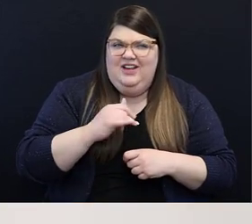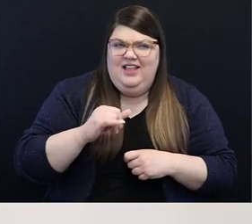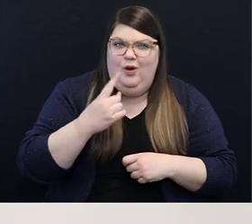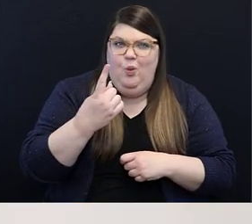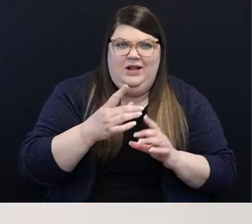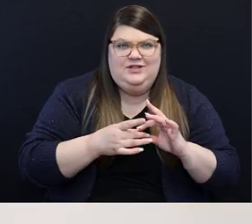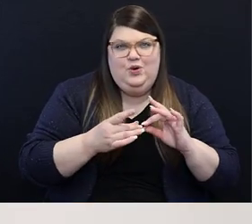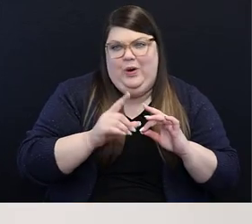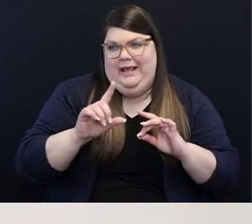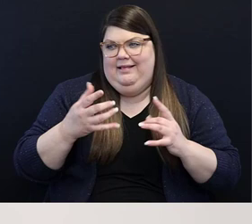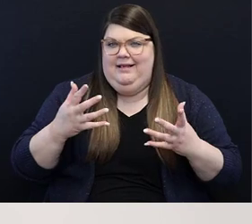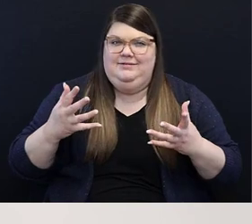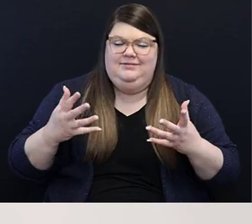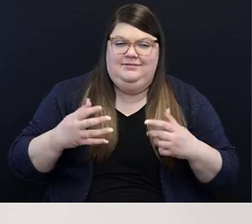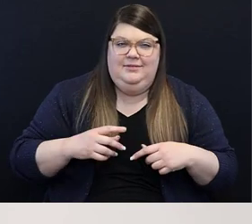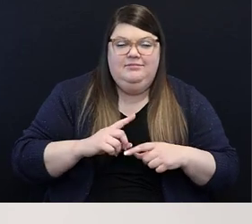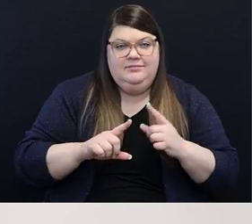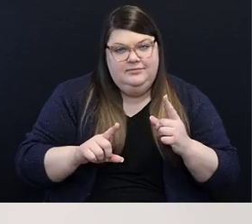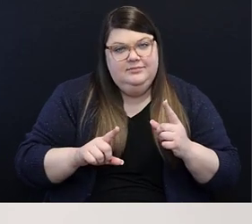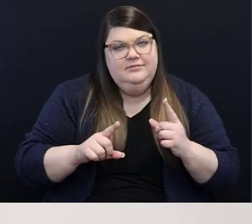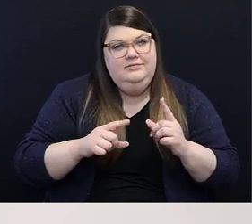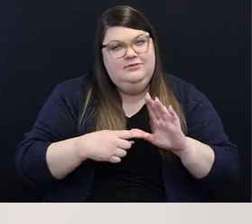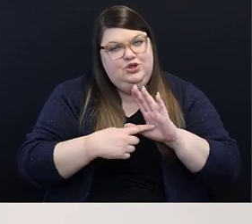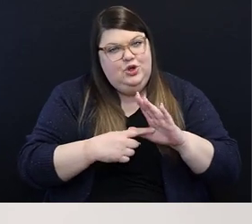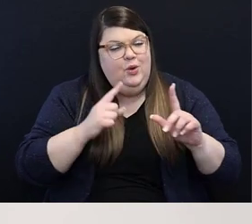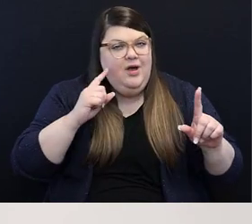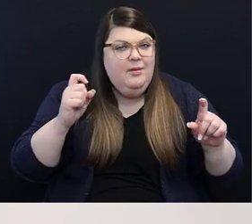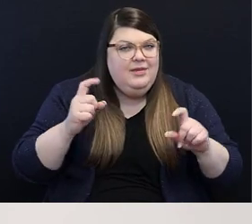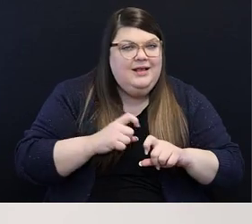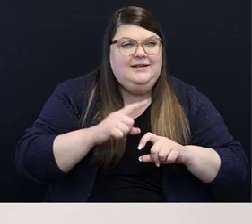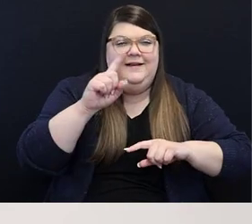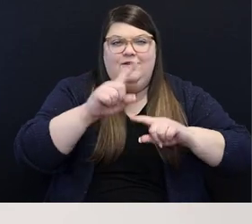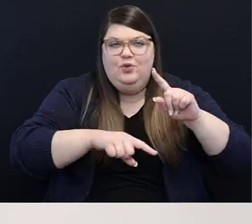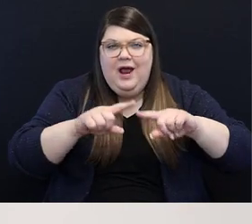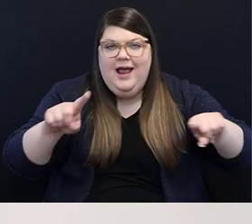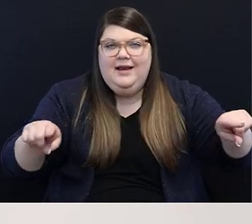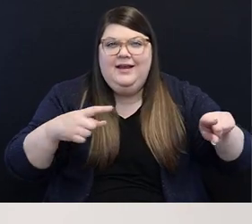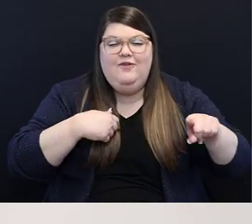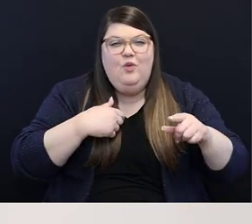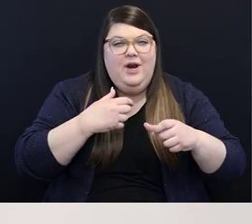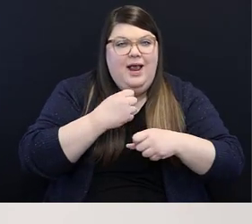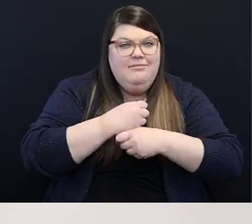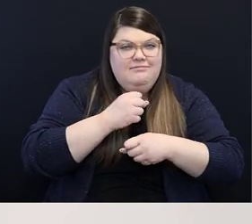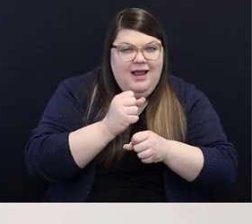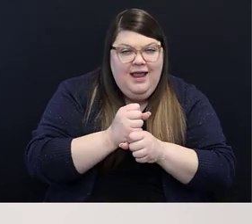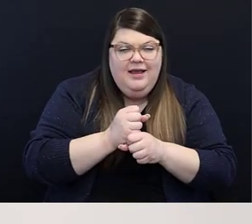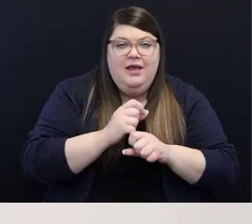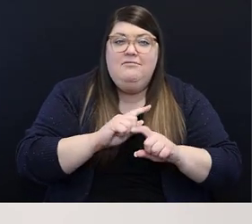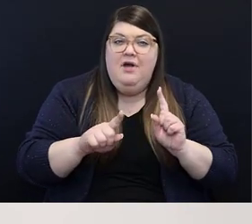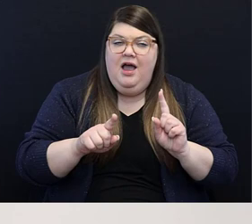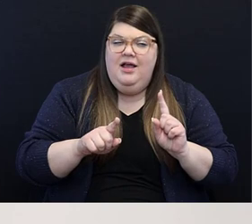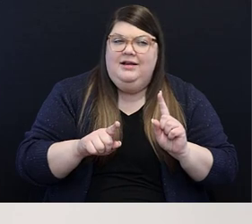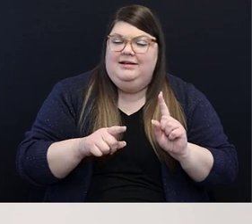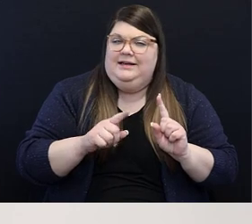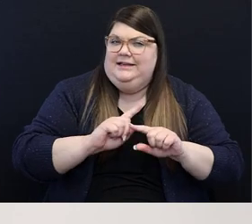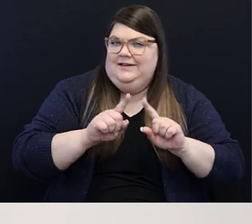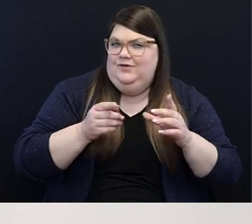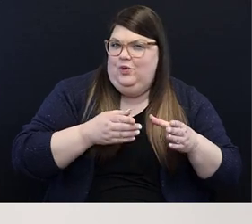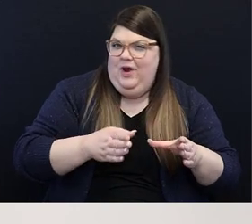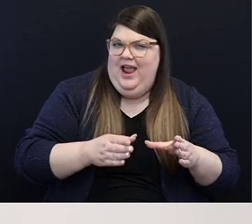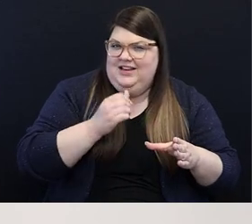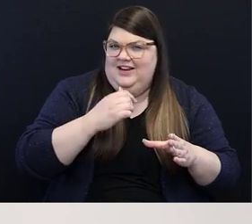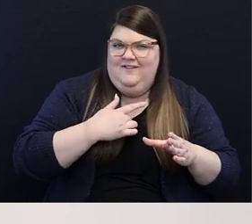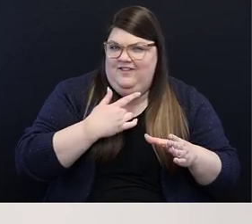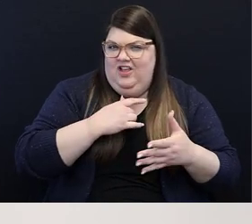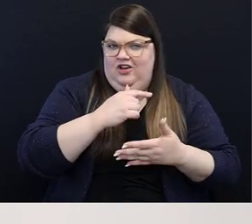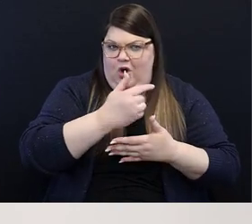and that it could show the complexity and the variety of what I make, but in a way that didn't feel chronological.